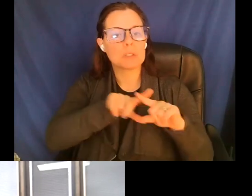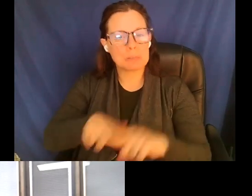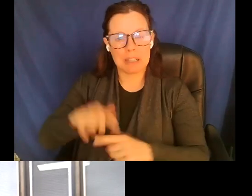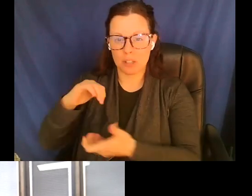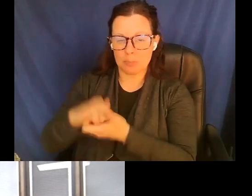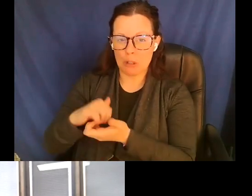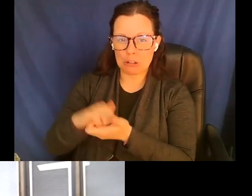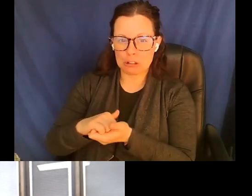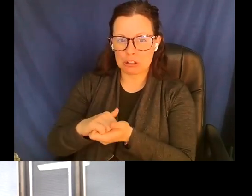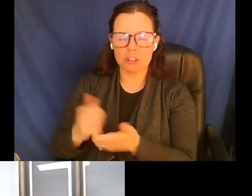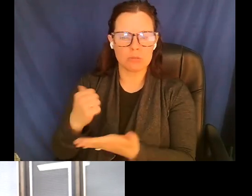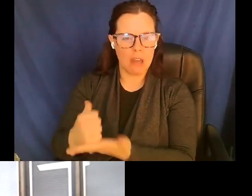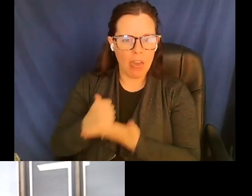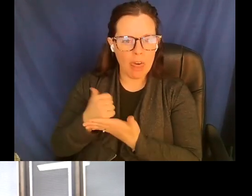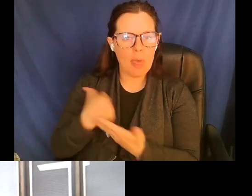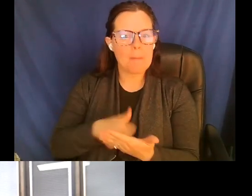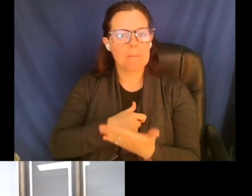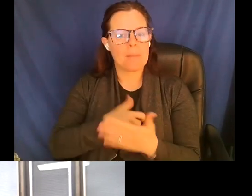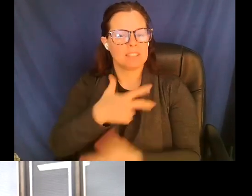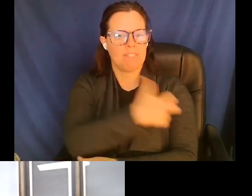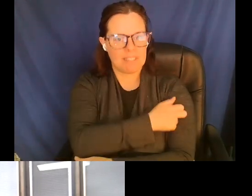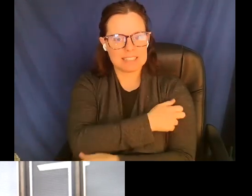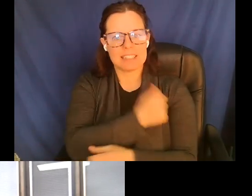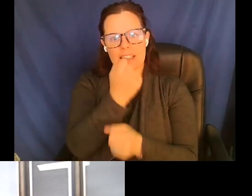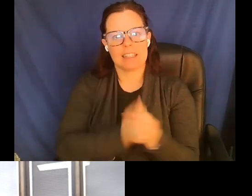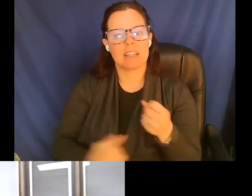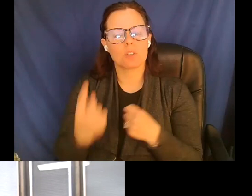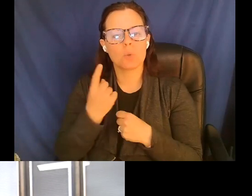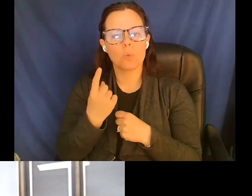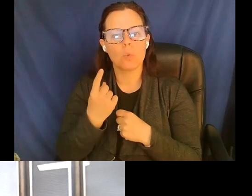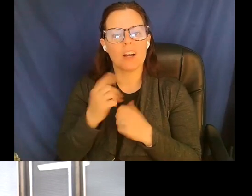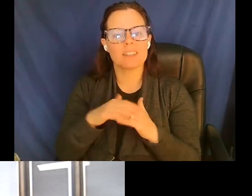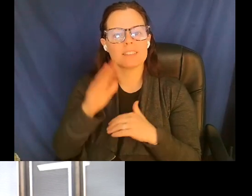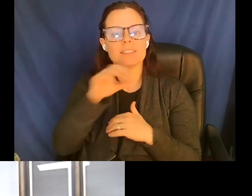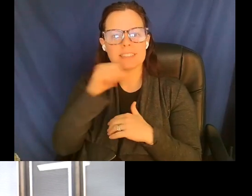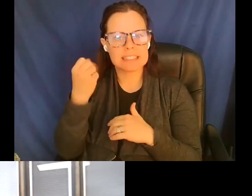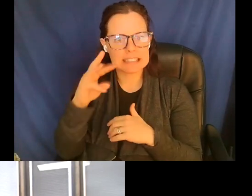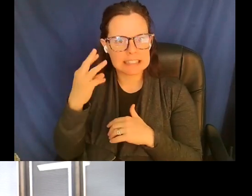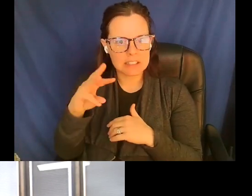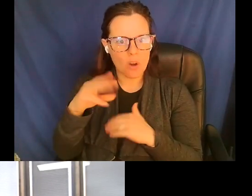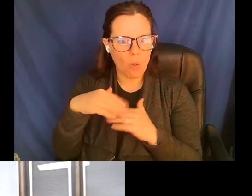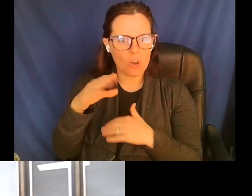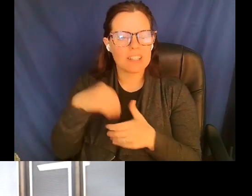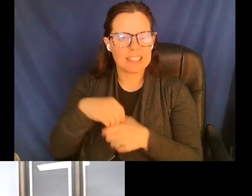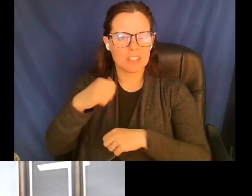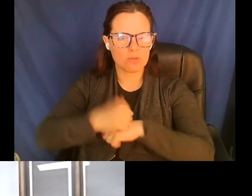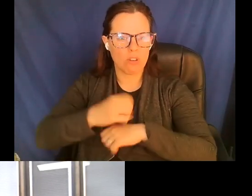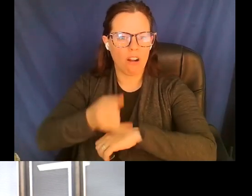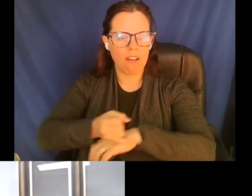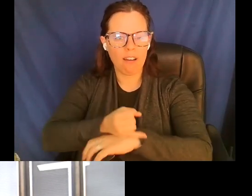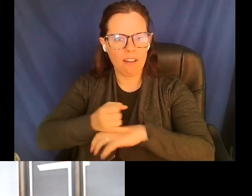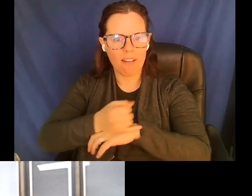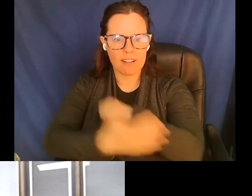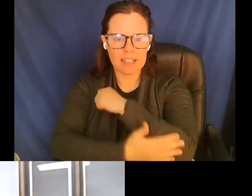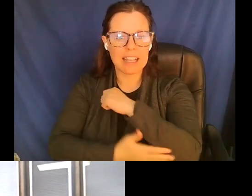us vaccinate everyone 16 and older in Rock Island County. Here is a roundup of the